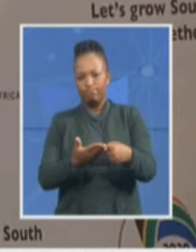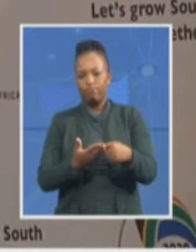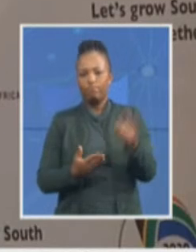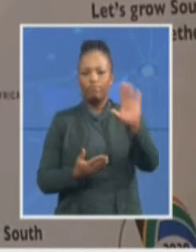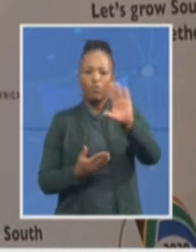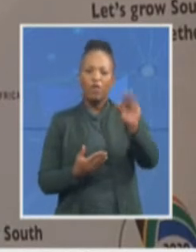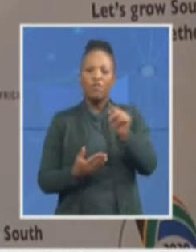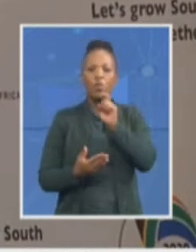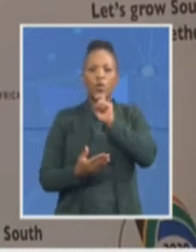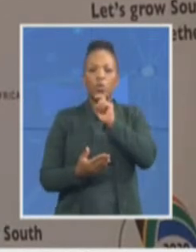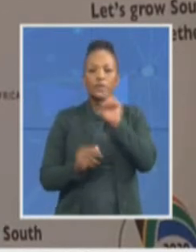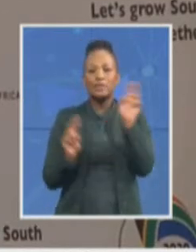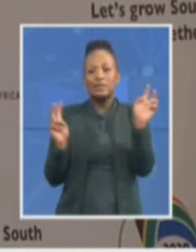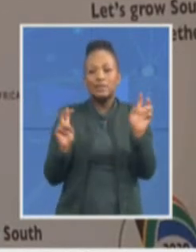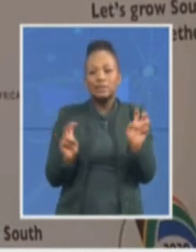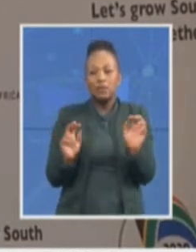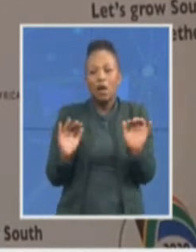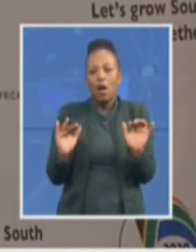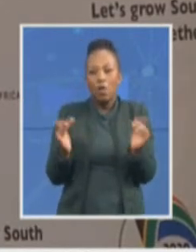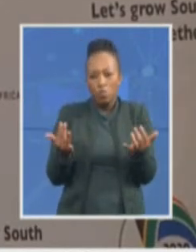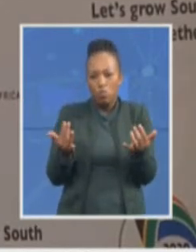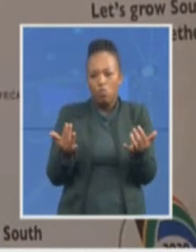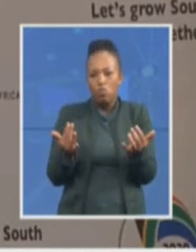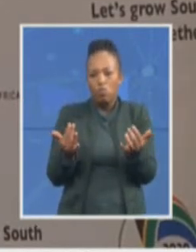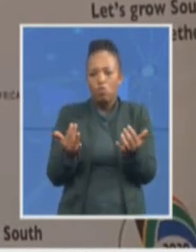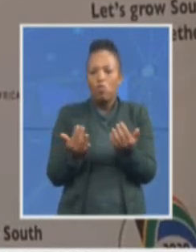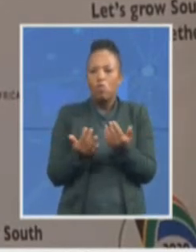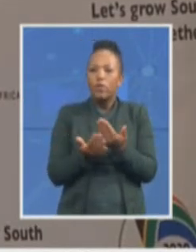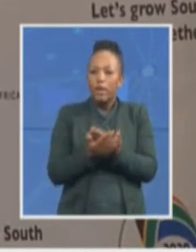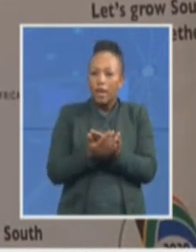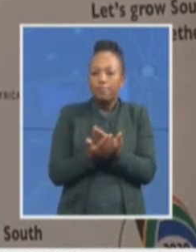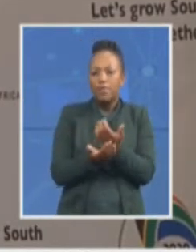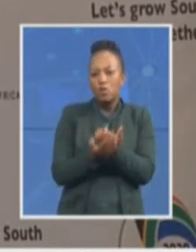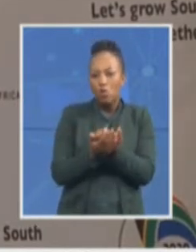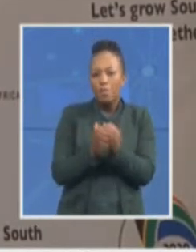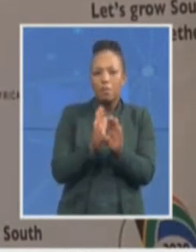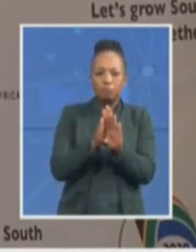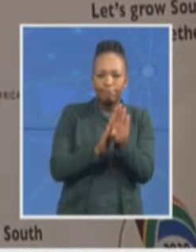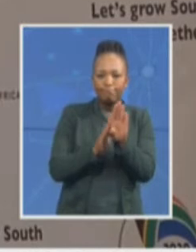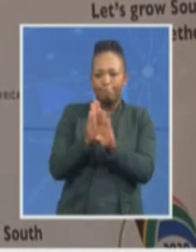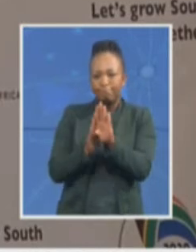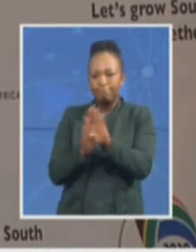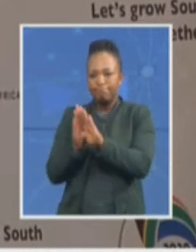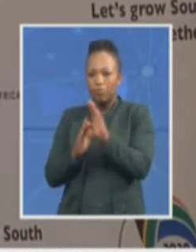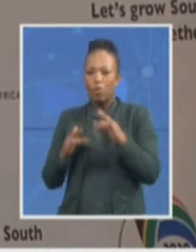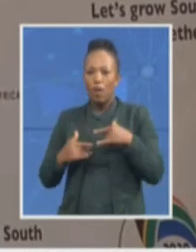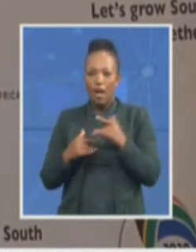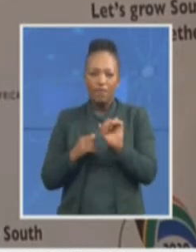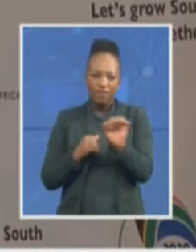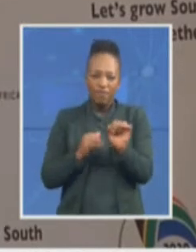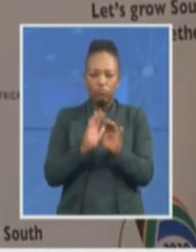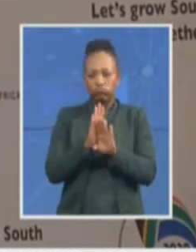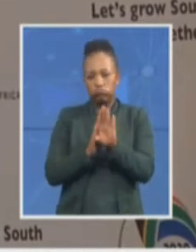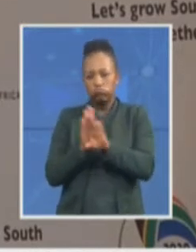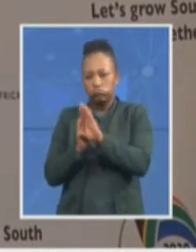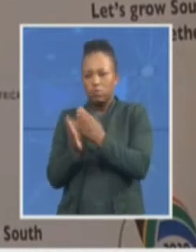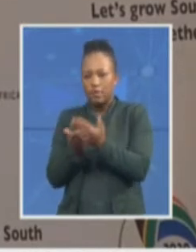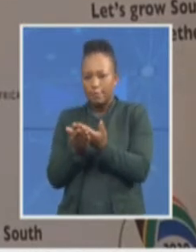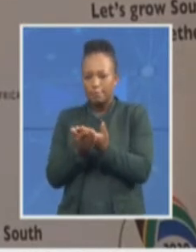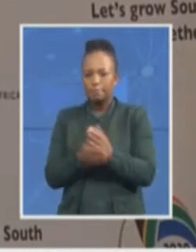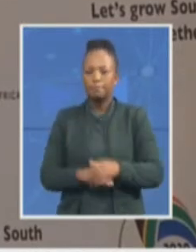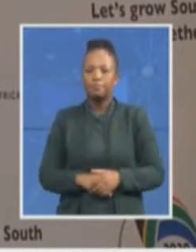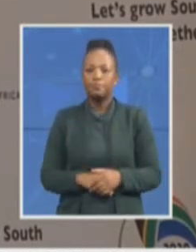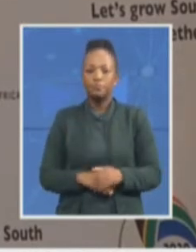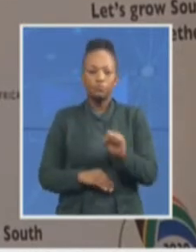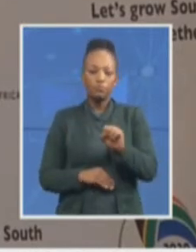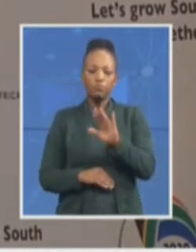grow the economy and improve the lives of people. South Africa remains committed to achieving an energy mix that is consistent